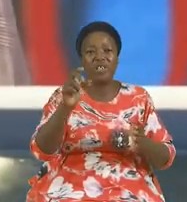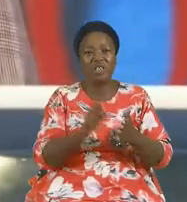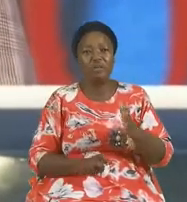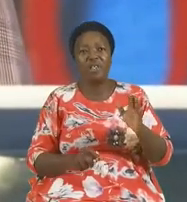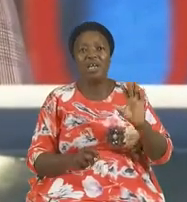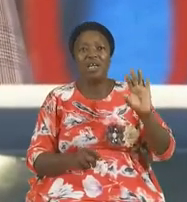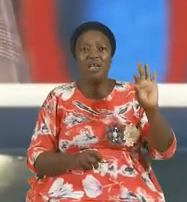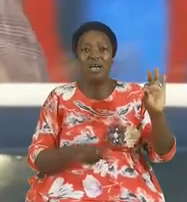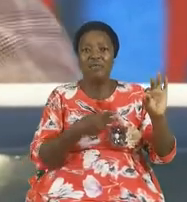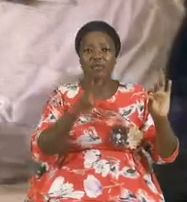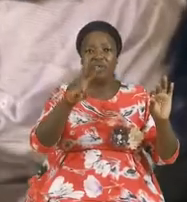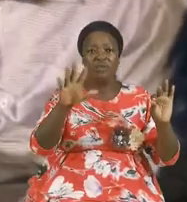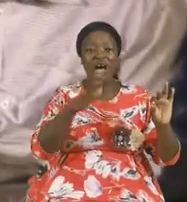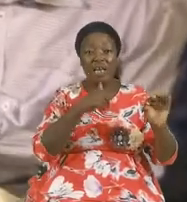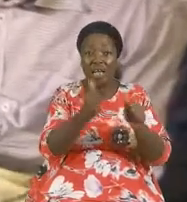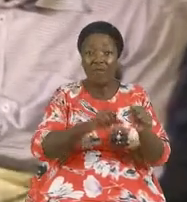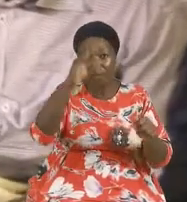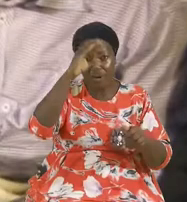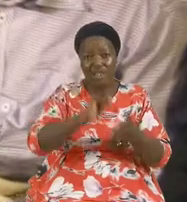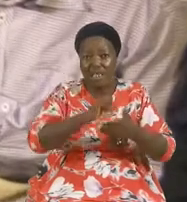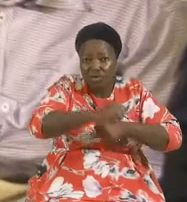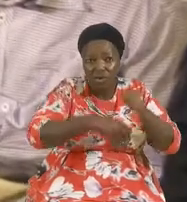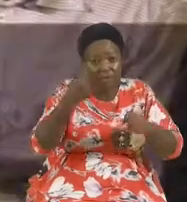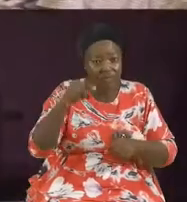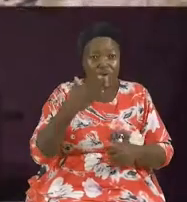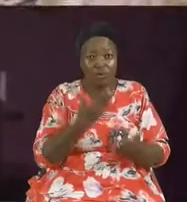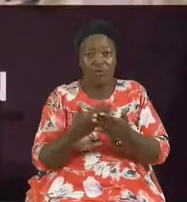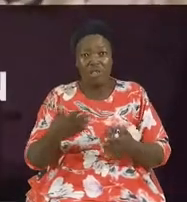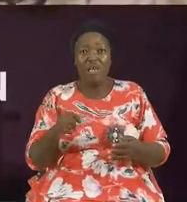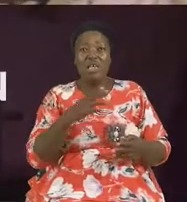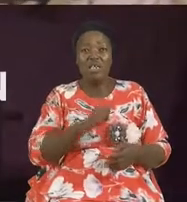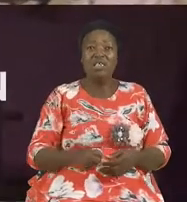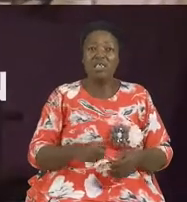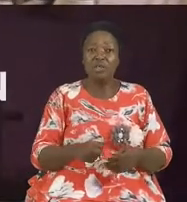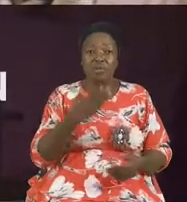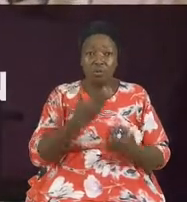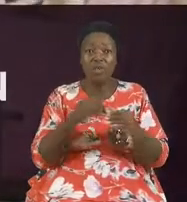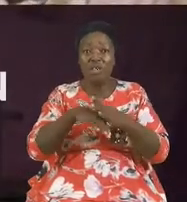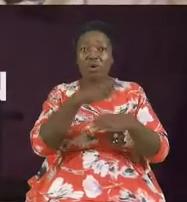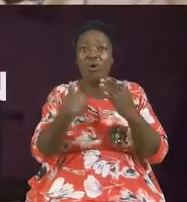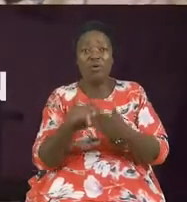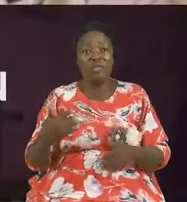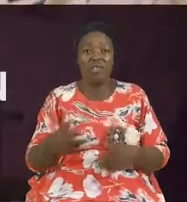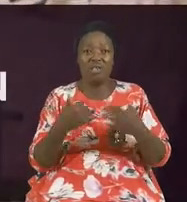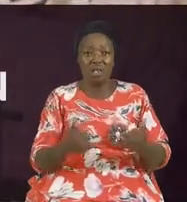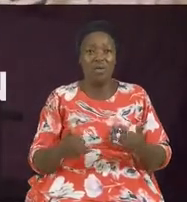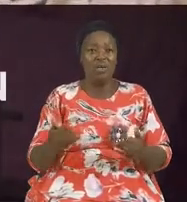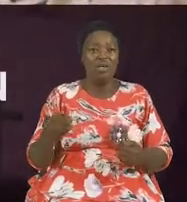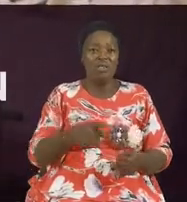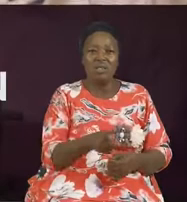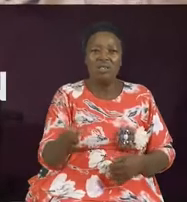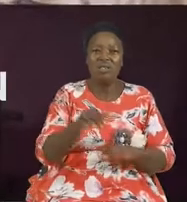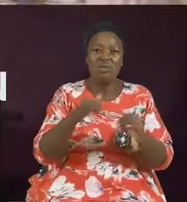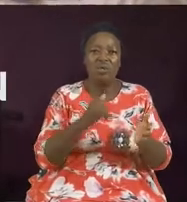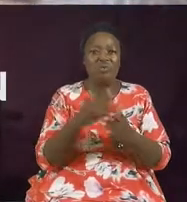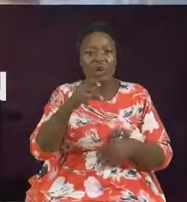verse 25. In 1 Corinthians chapter 9, verse 25, and every man that striveth for the mastery is